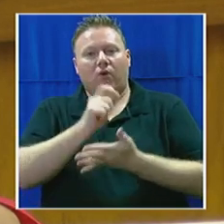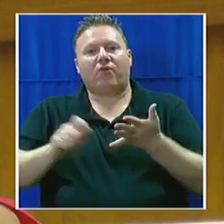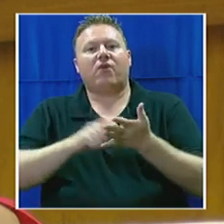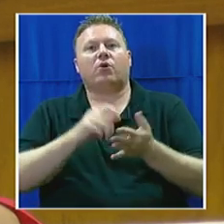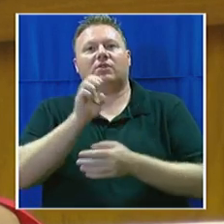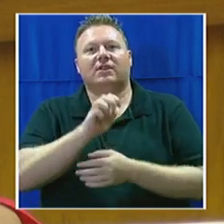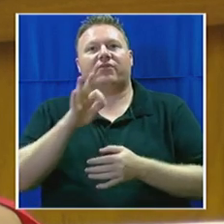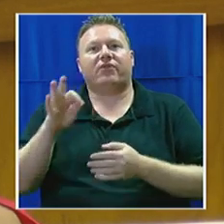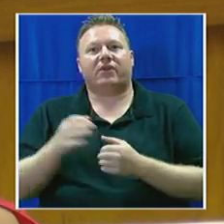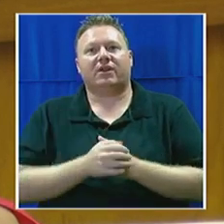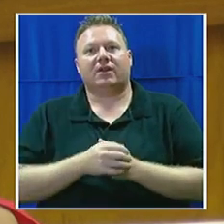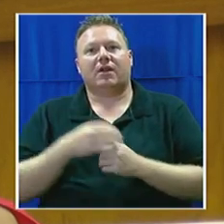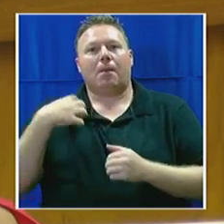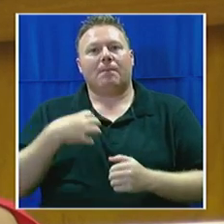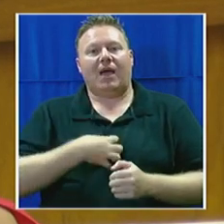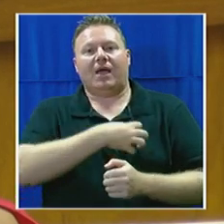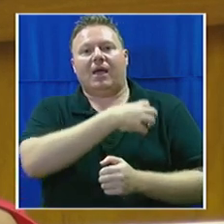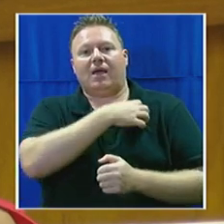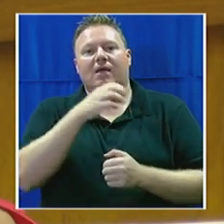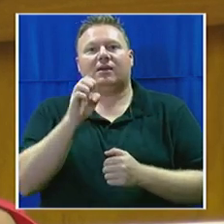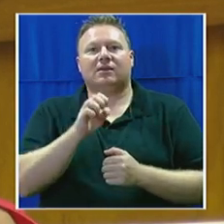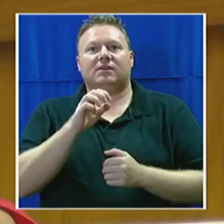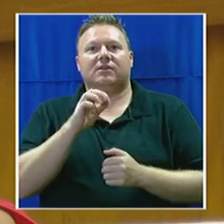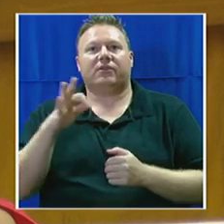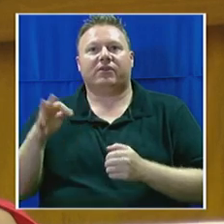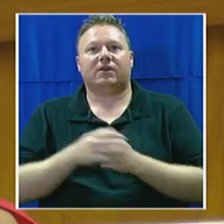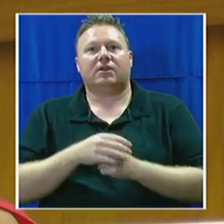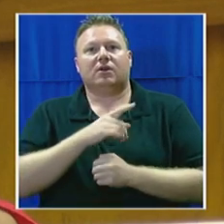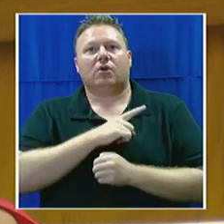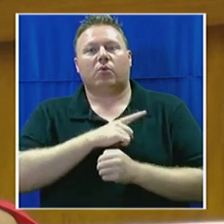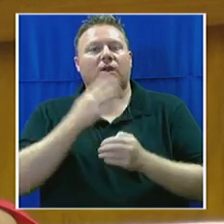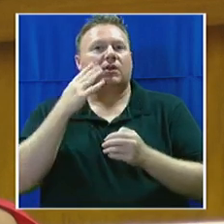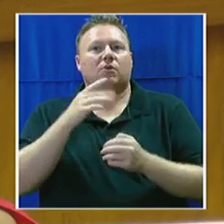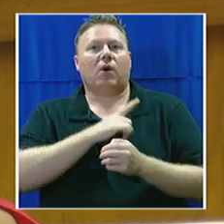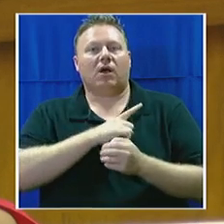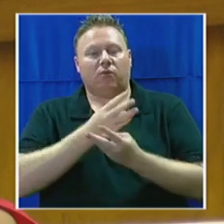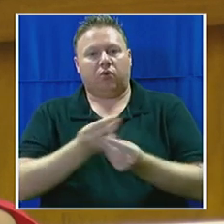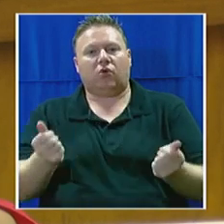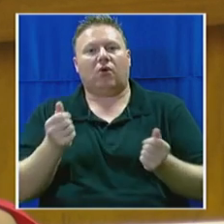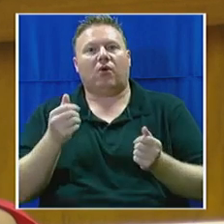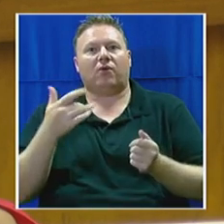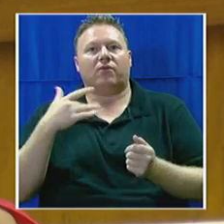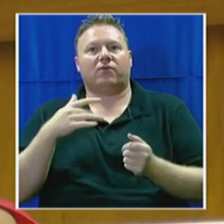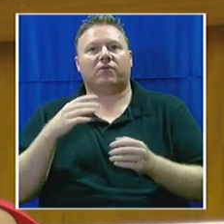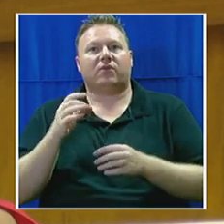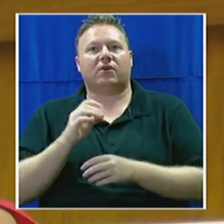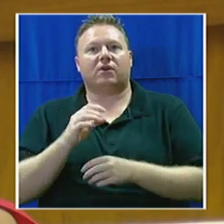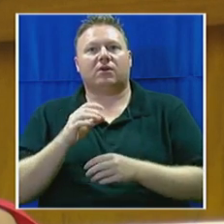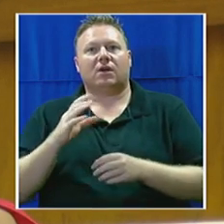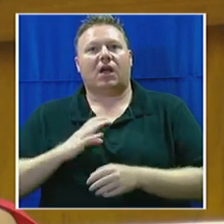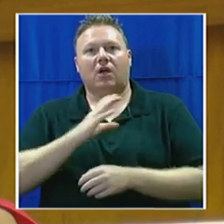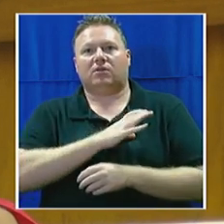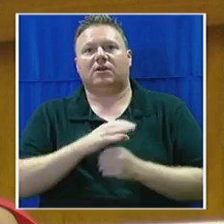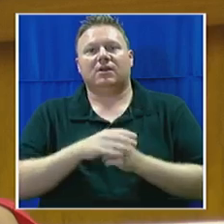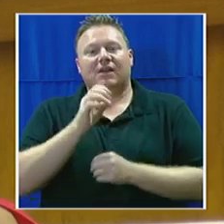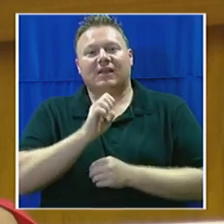EFF and the mayor of EFF since the municipality council is dissolved. We want to put it on record that the EFF is